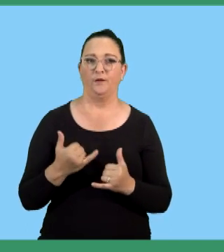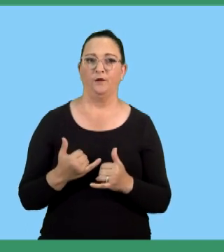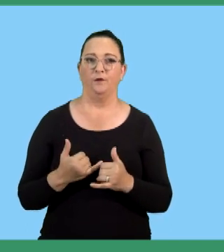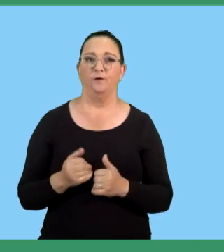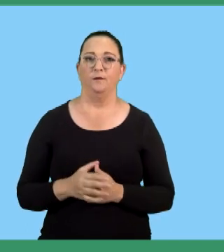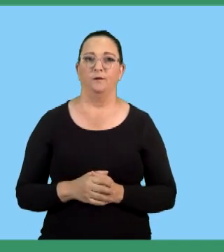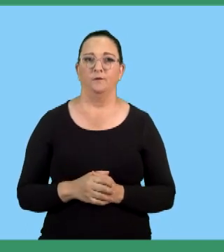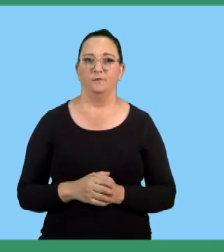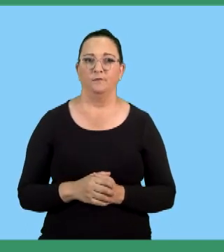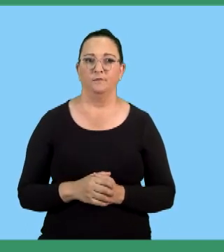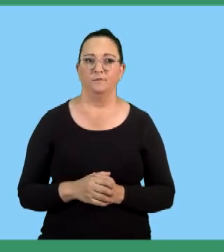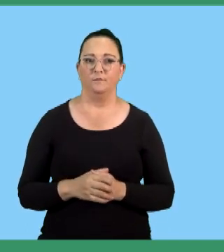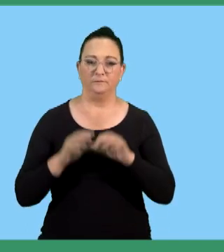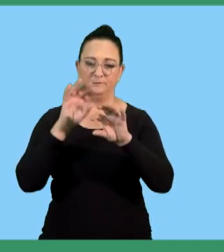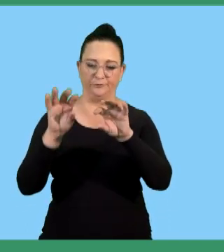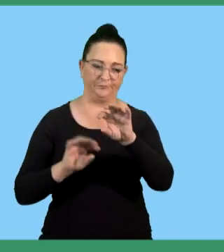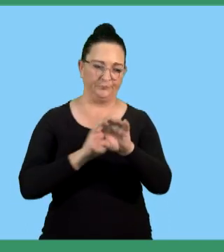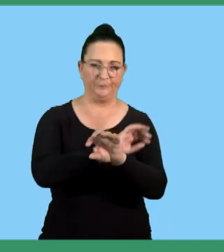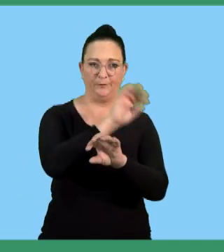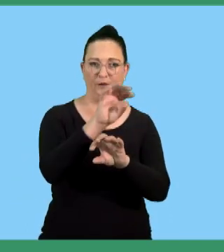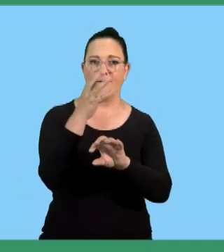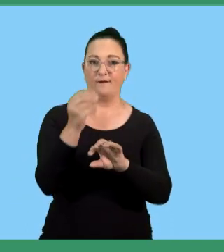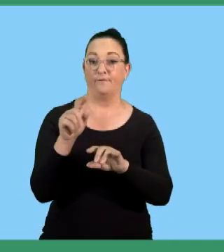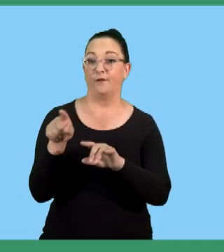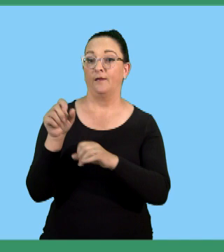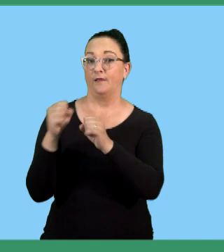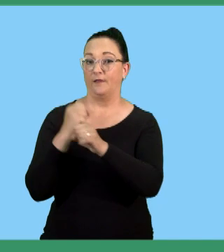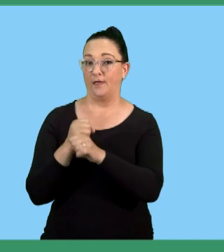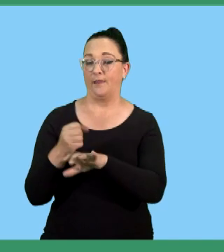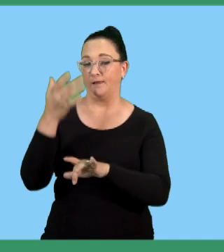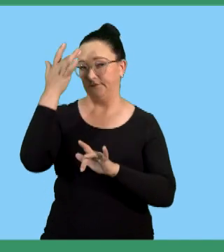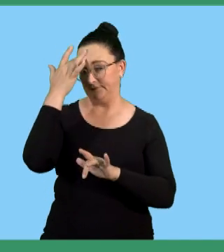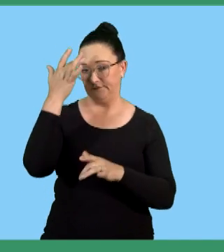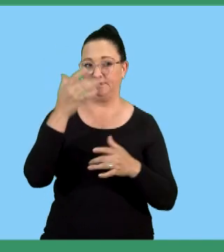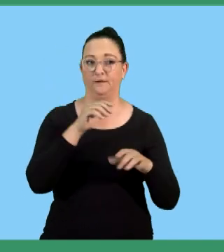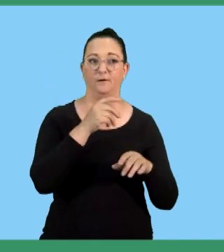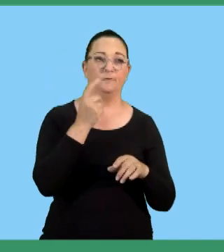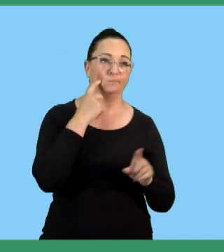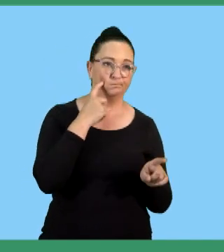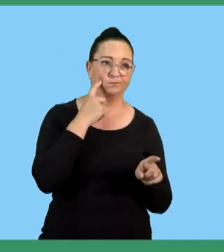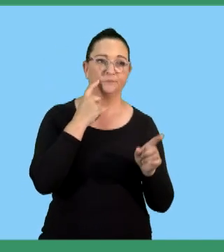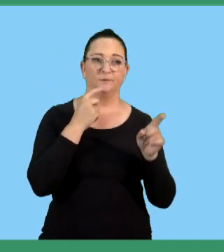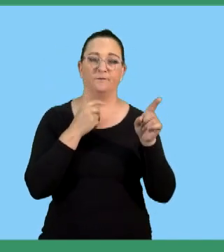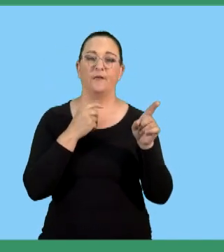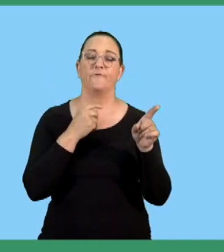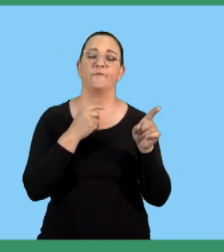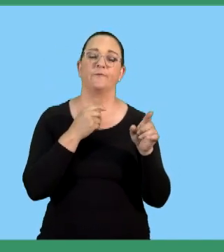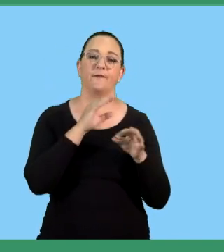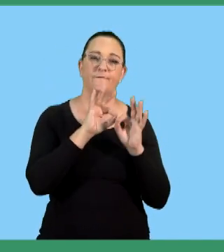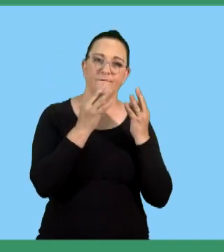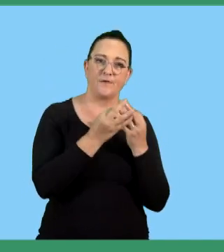back to the types of leave. So we've got annual leave, we've got sick leave, we've got maternity leave,